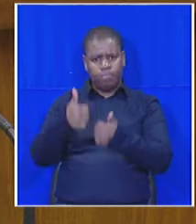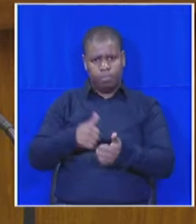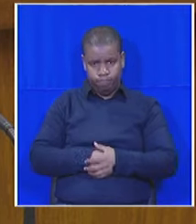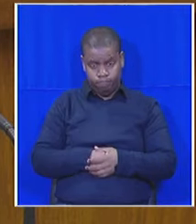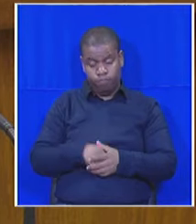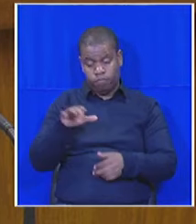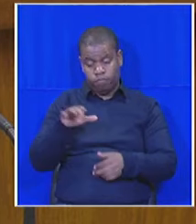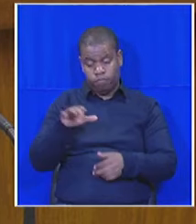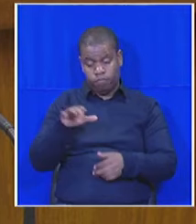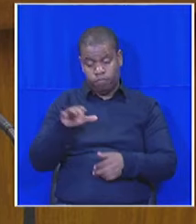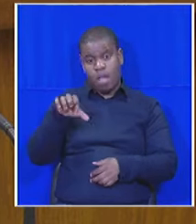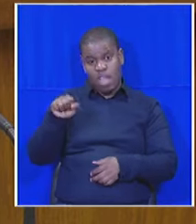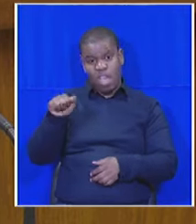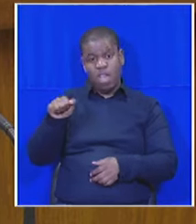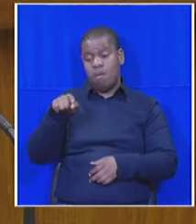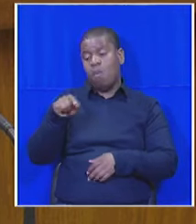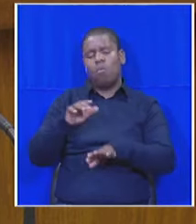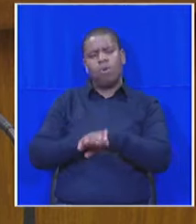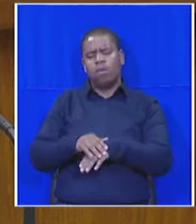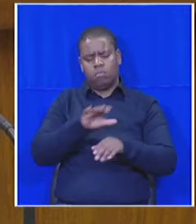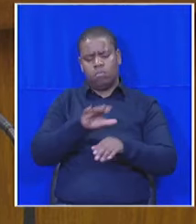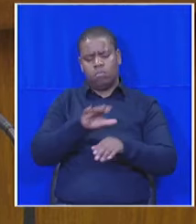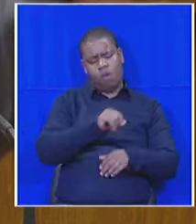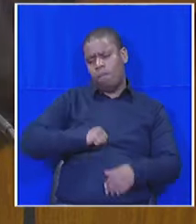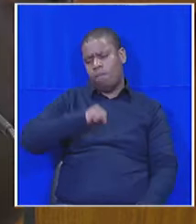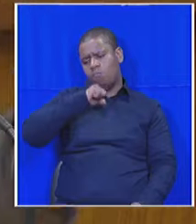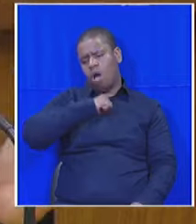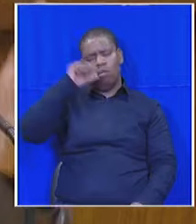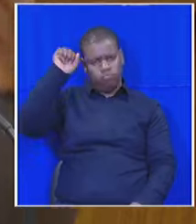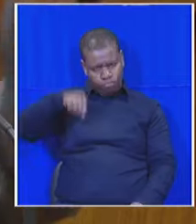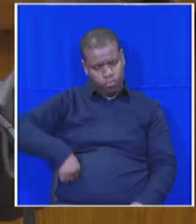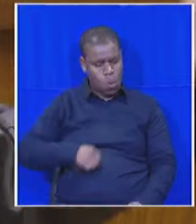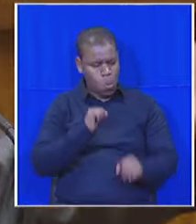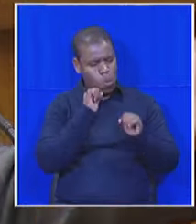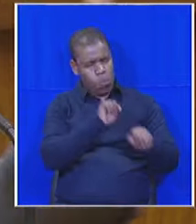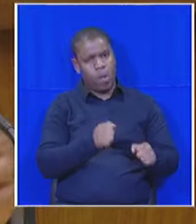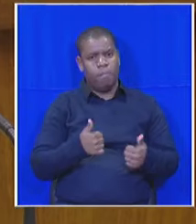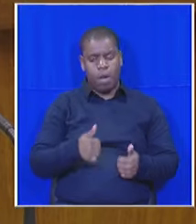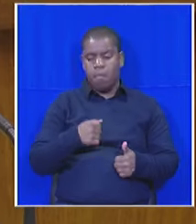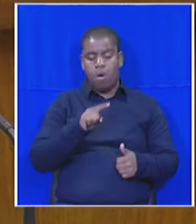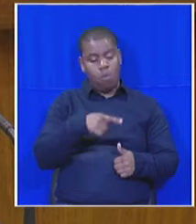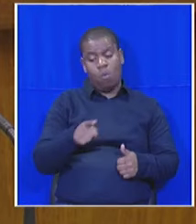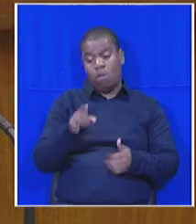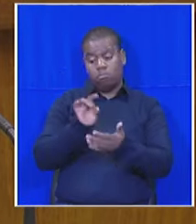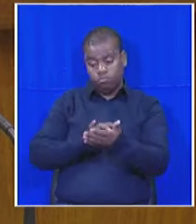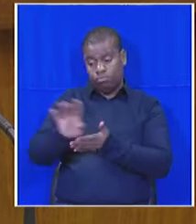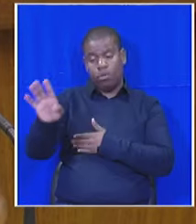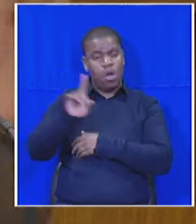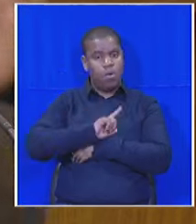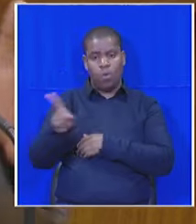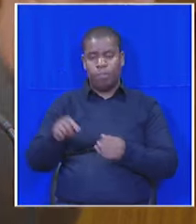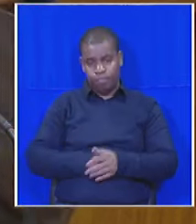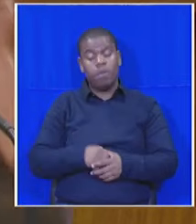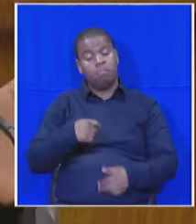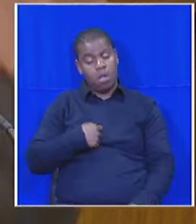African Airways is the pride of South Africa. So not for the interest of others must we get rid of South African Airways. But I want to